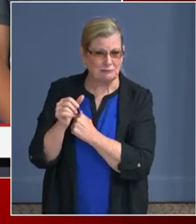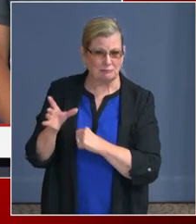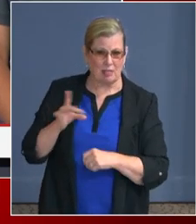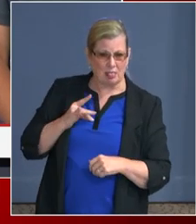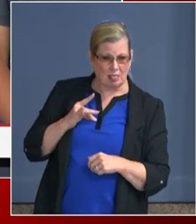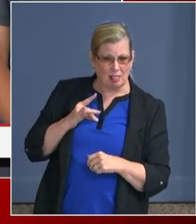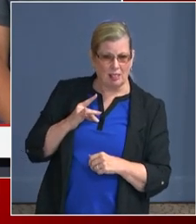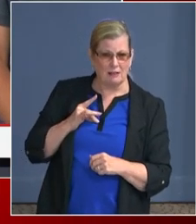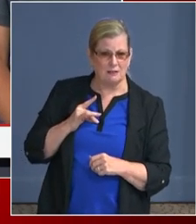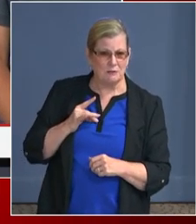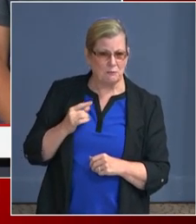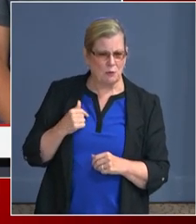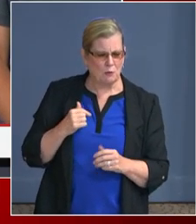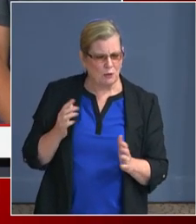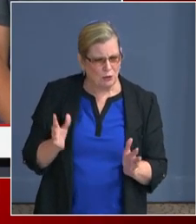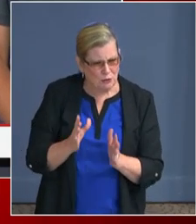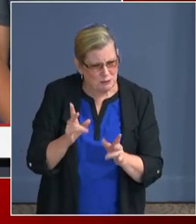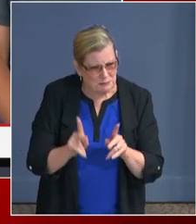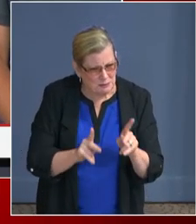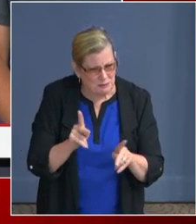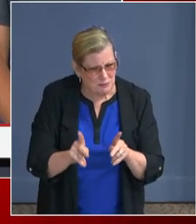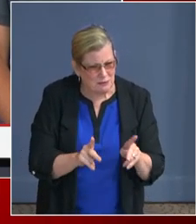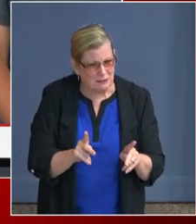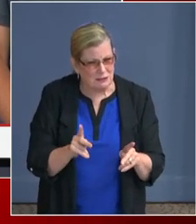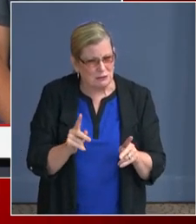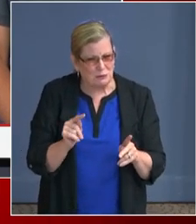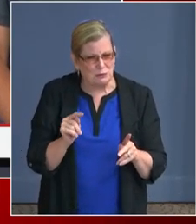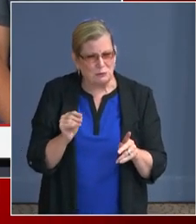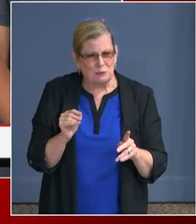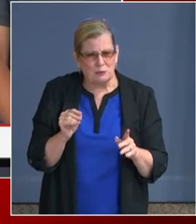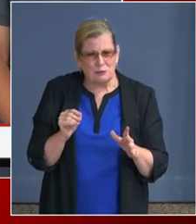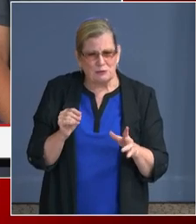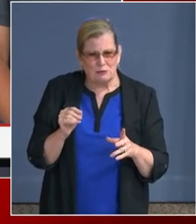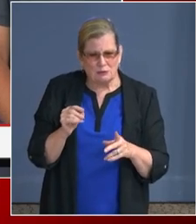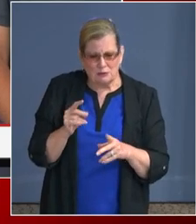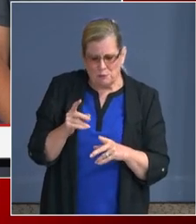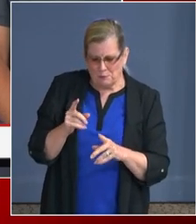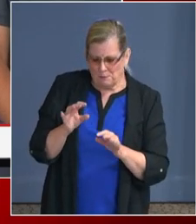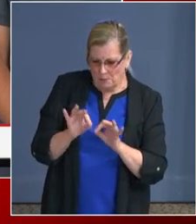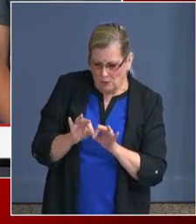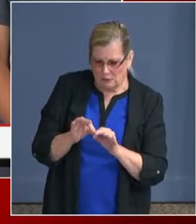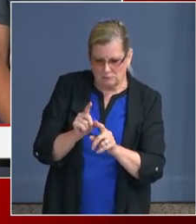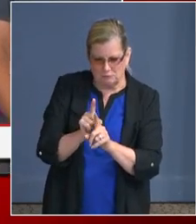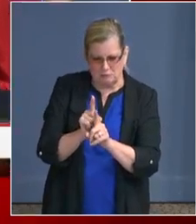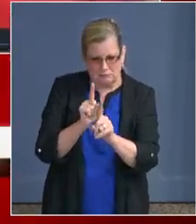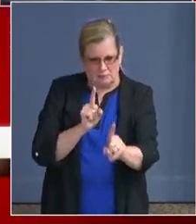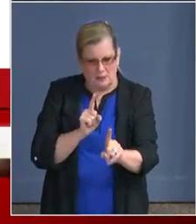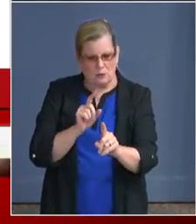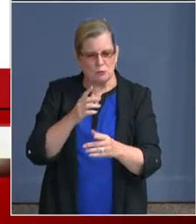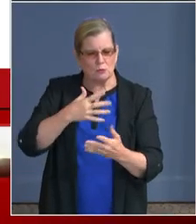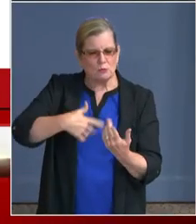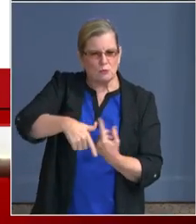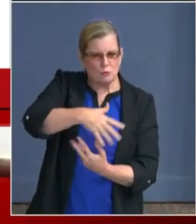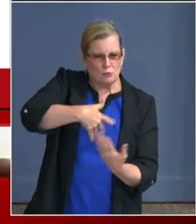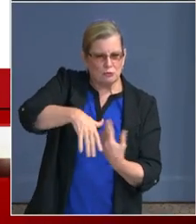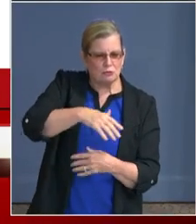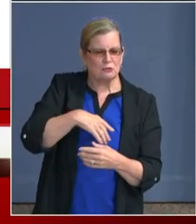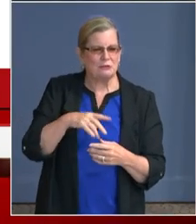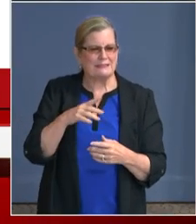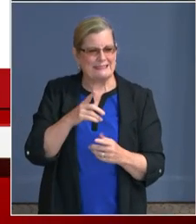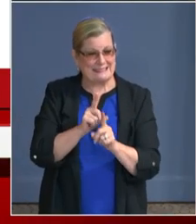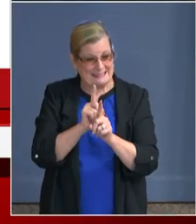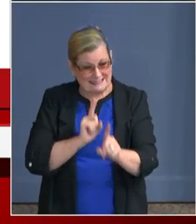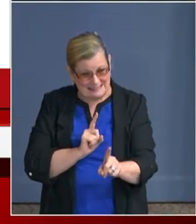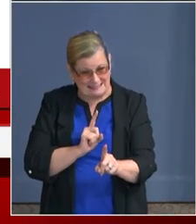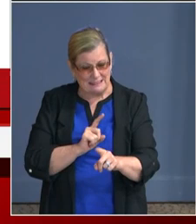to urge people to properly social distance, to wear a mask, and to